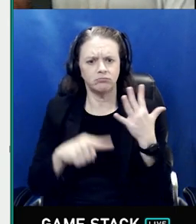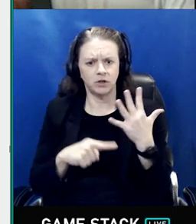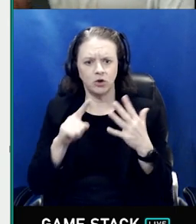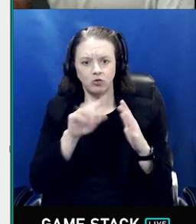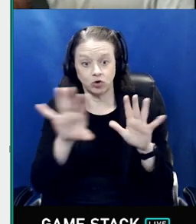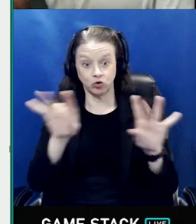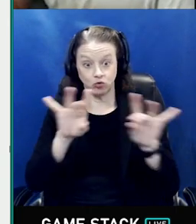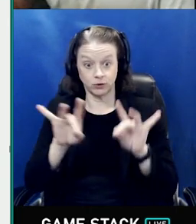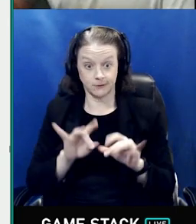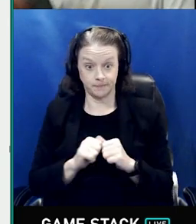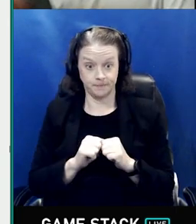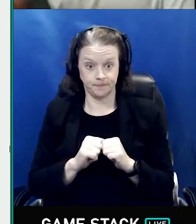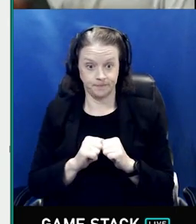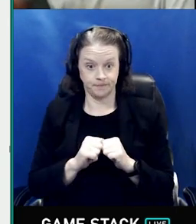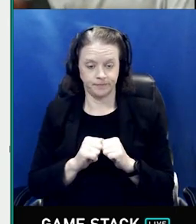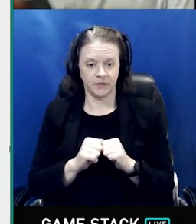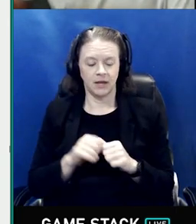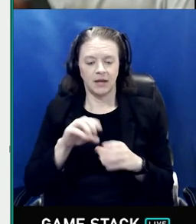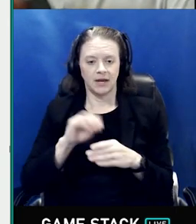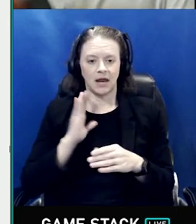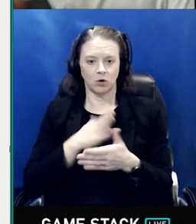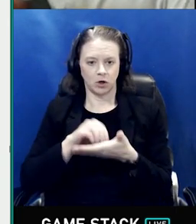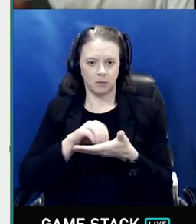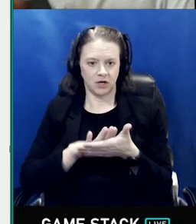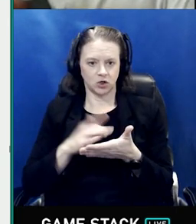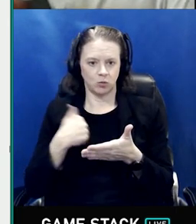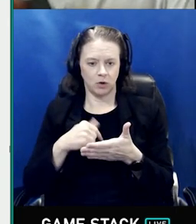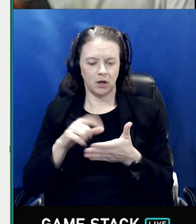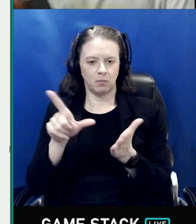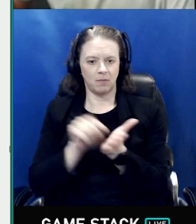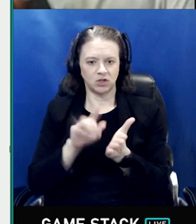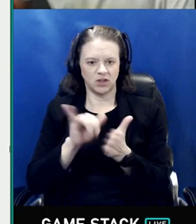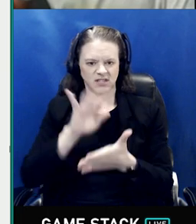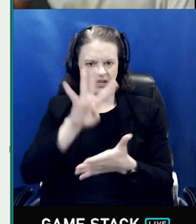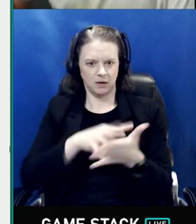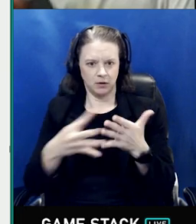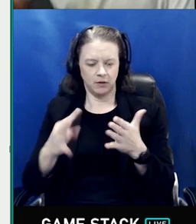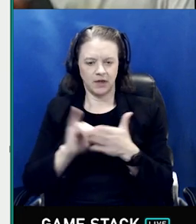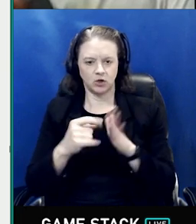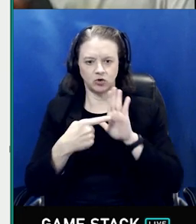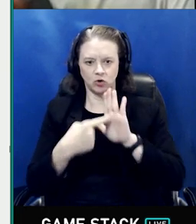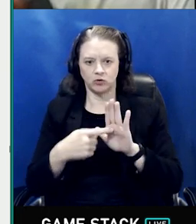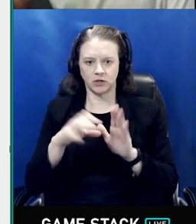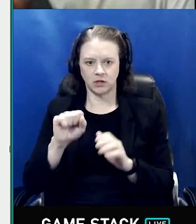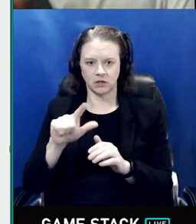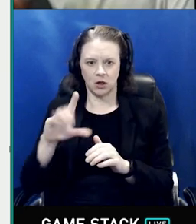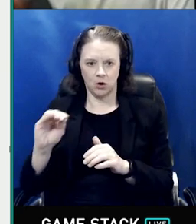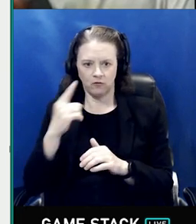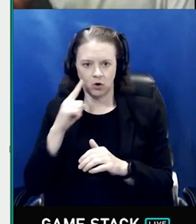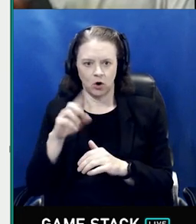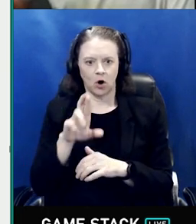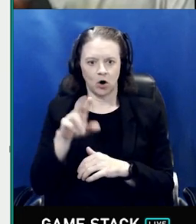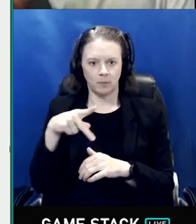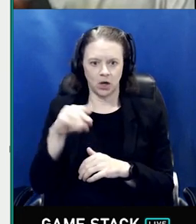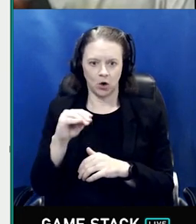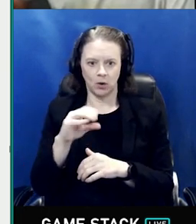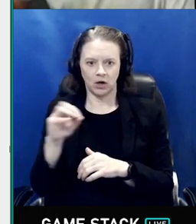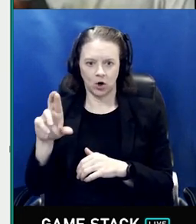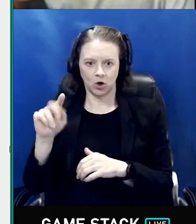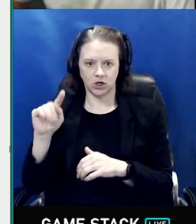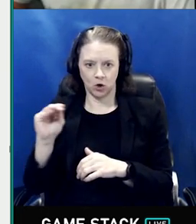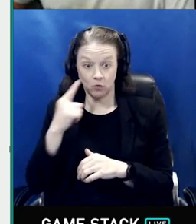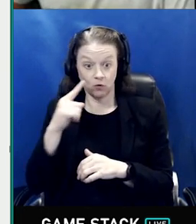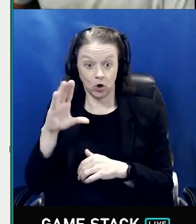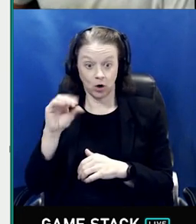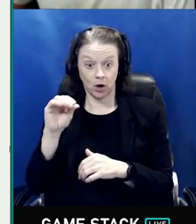In our documentation, we published this table. And this illustrates the SLOs for the RPO and RTO for Cosmos DB